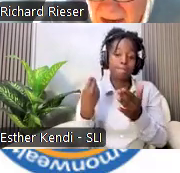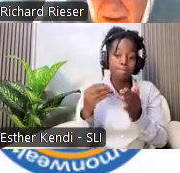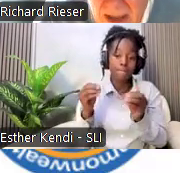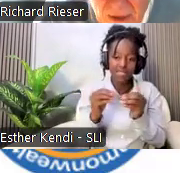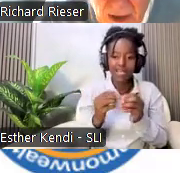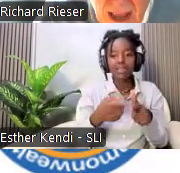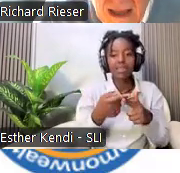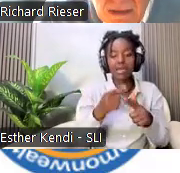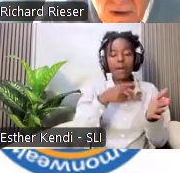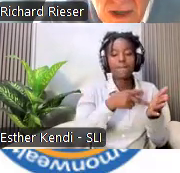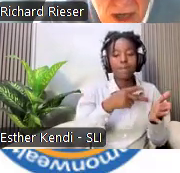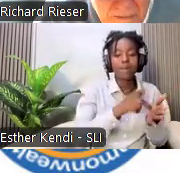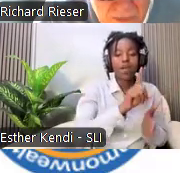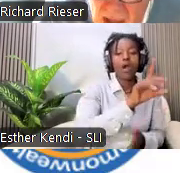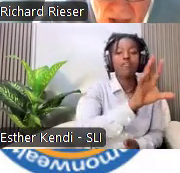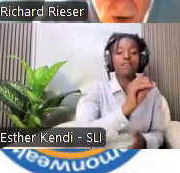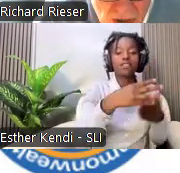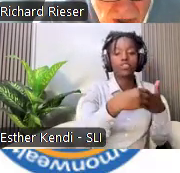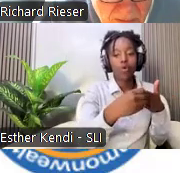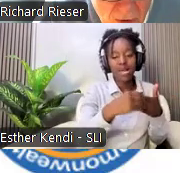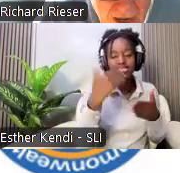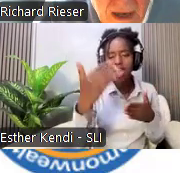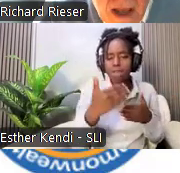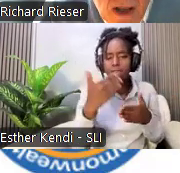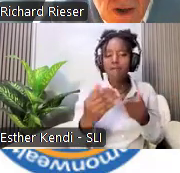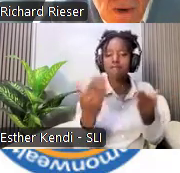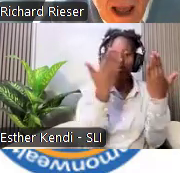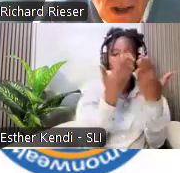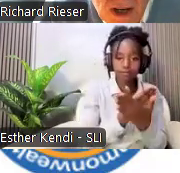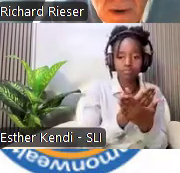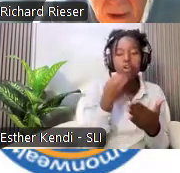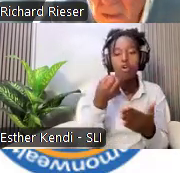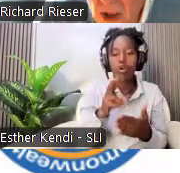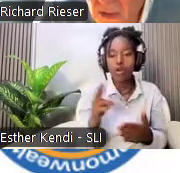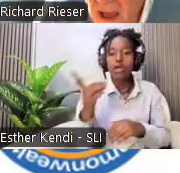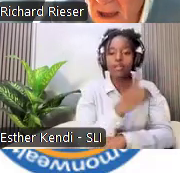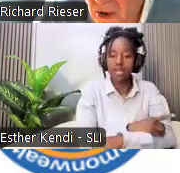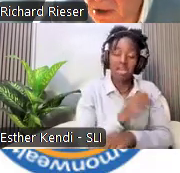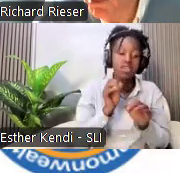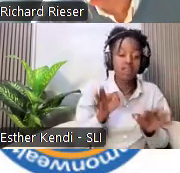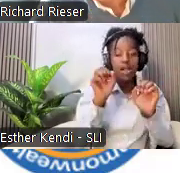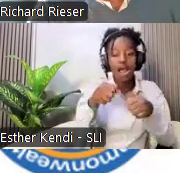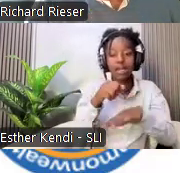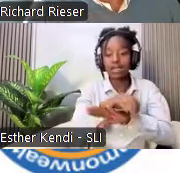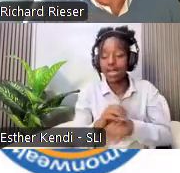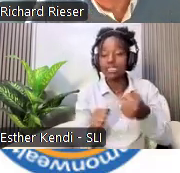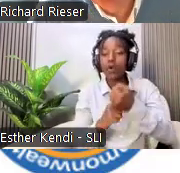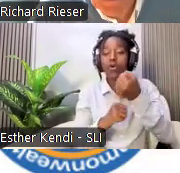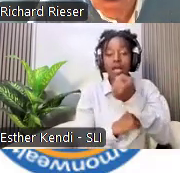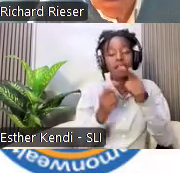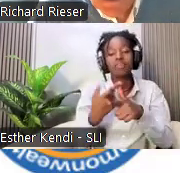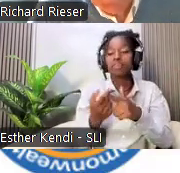in that. So if you can get the sponsorship, you should put in to actually do it. It will be on the PowerPoint that will be sent to